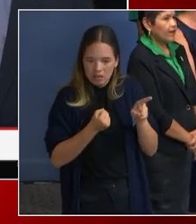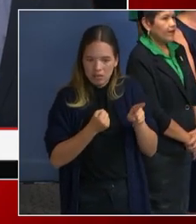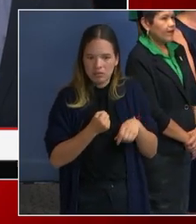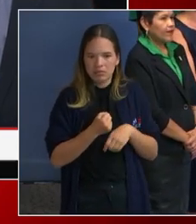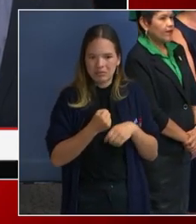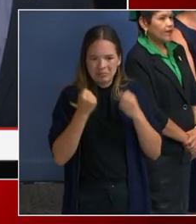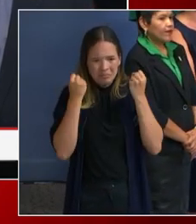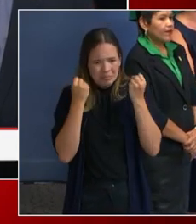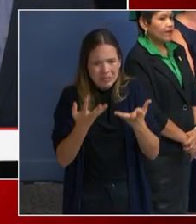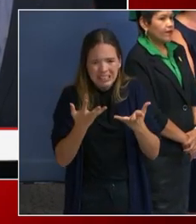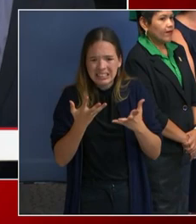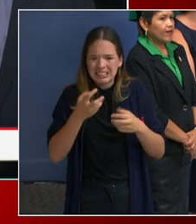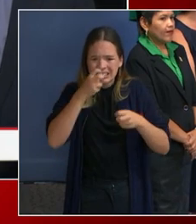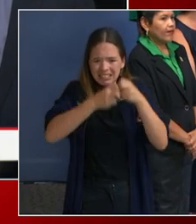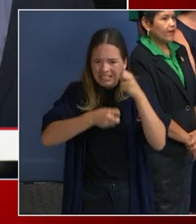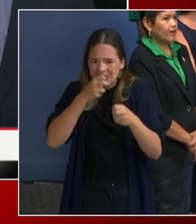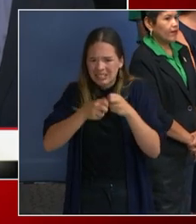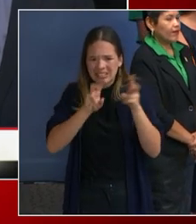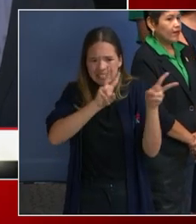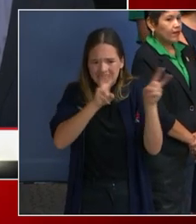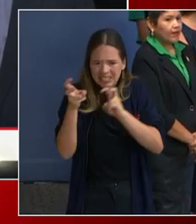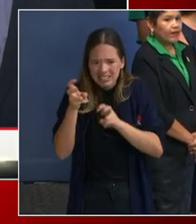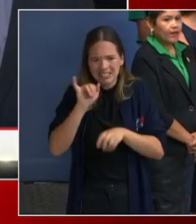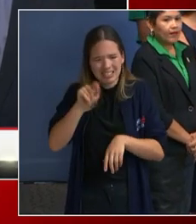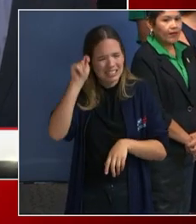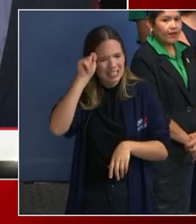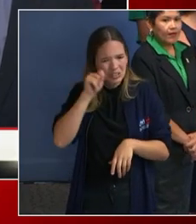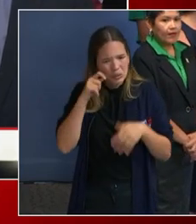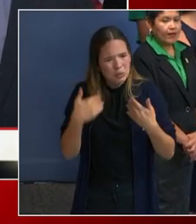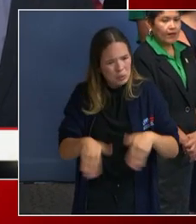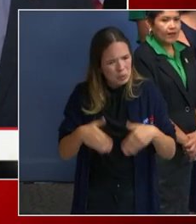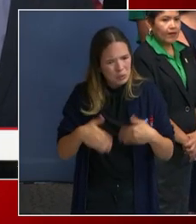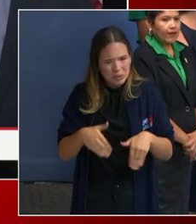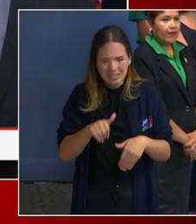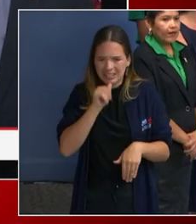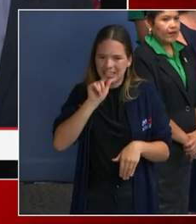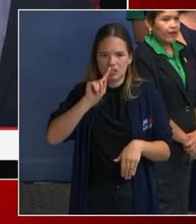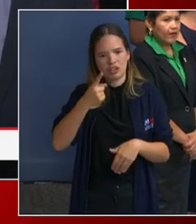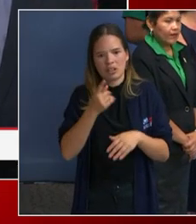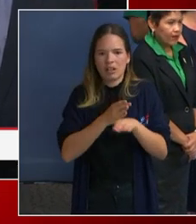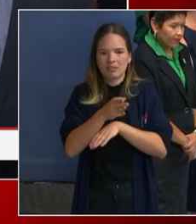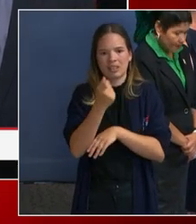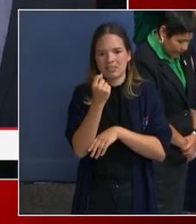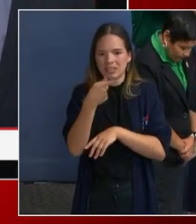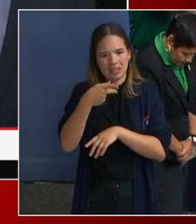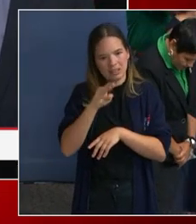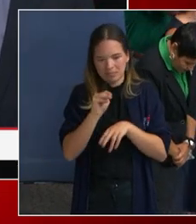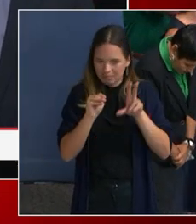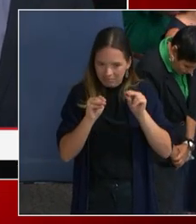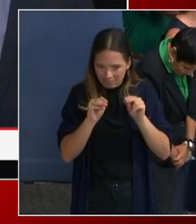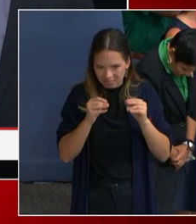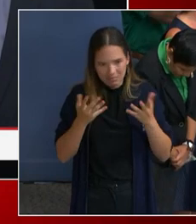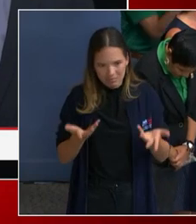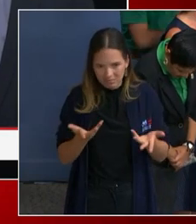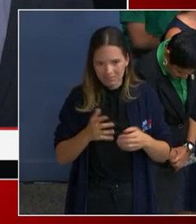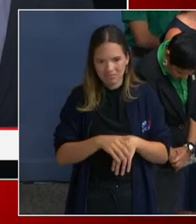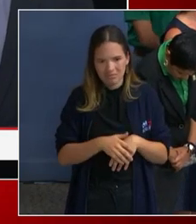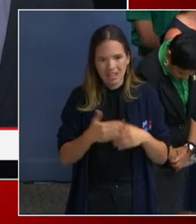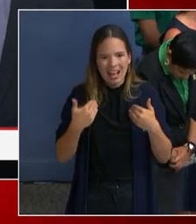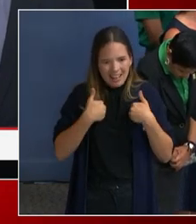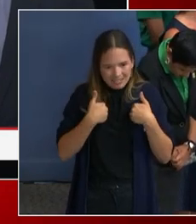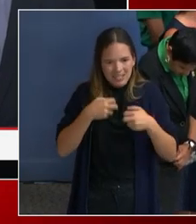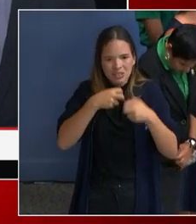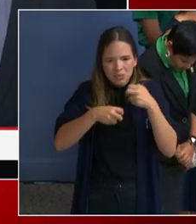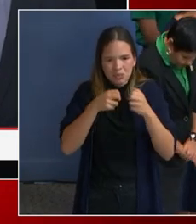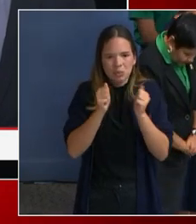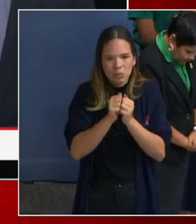issues involving juveniles, and not just after 11 o'clock at night, because we have issues with truancy that